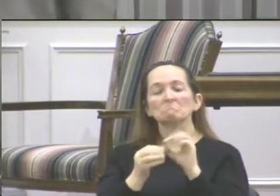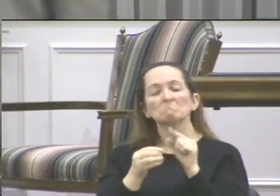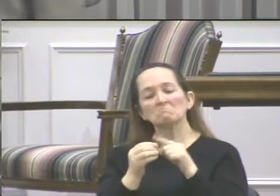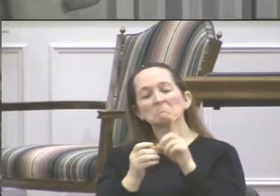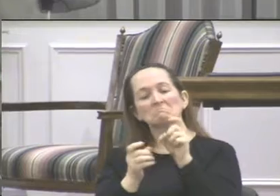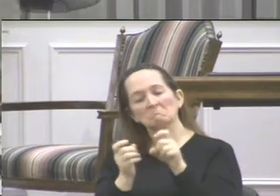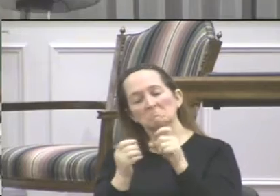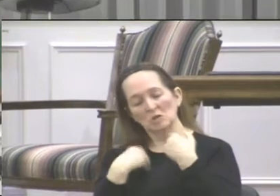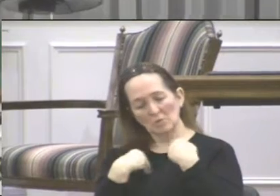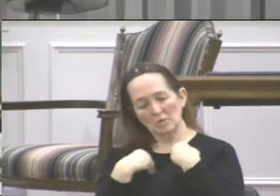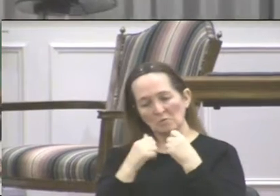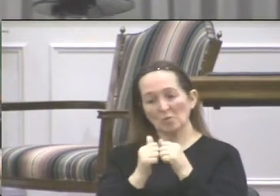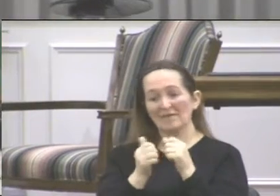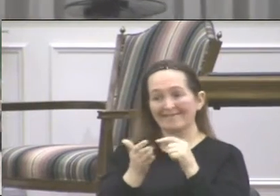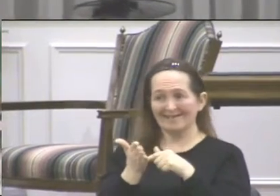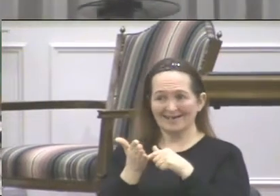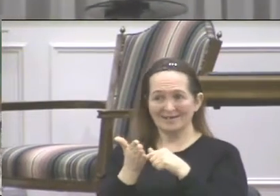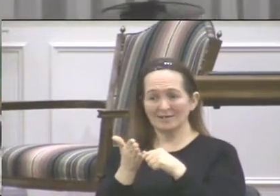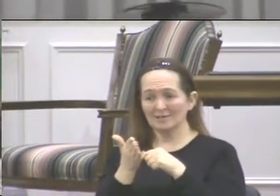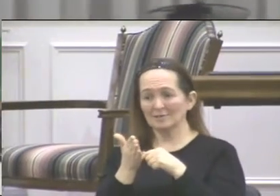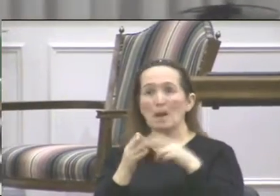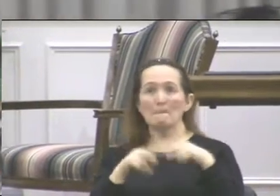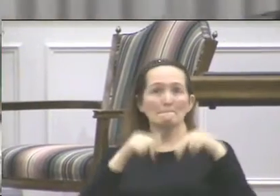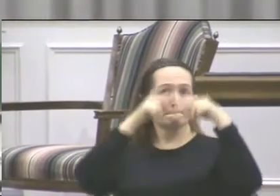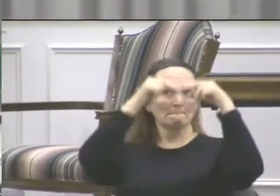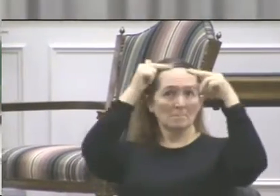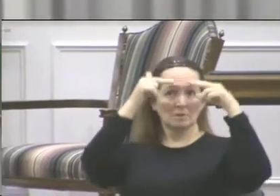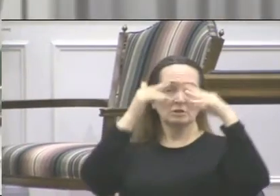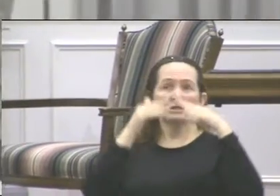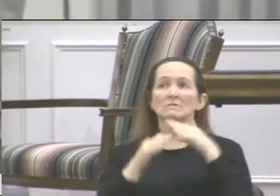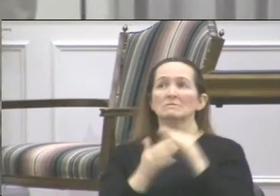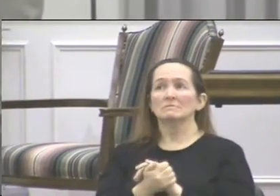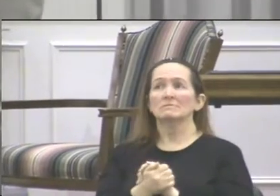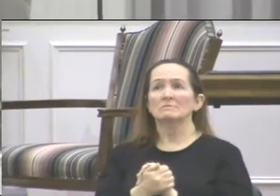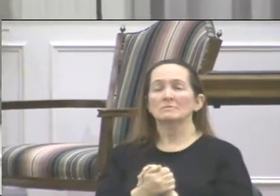About some needs that we have with this facility